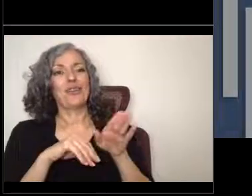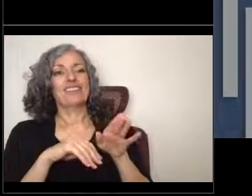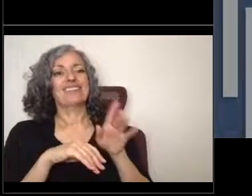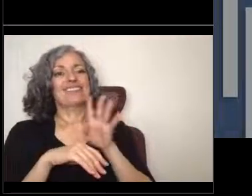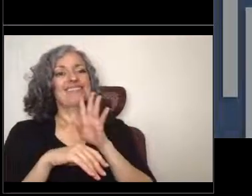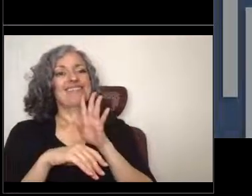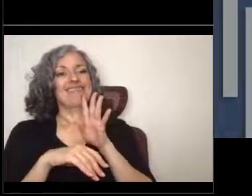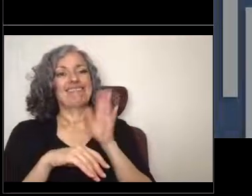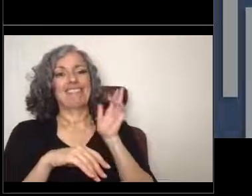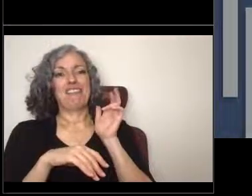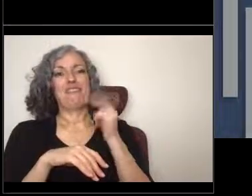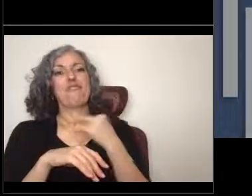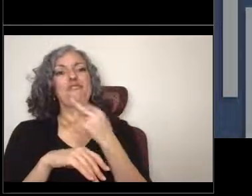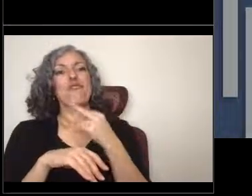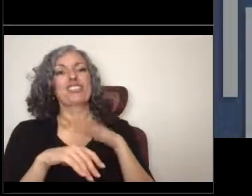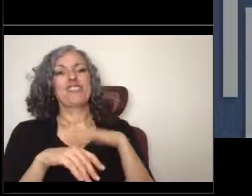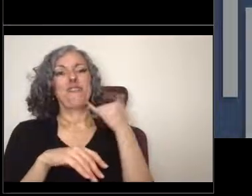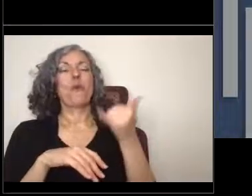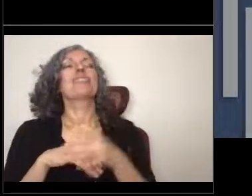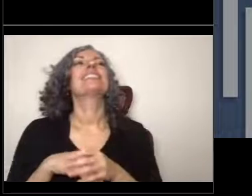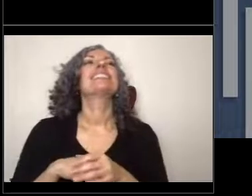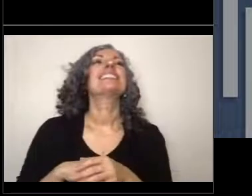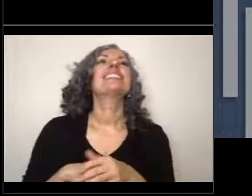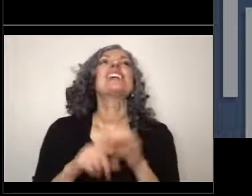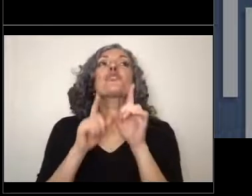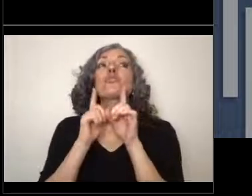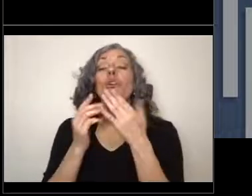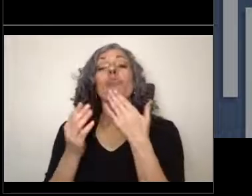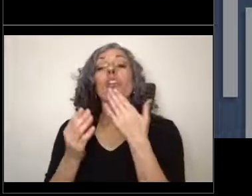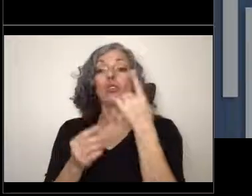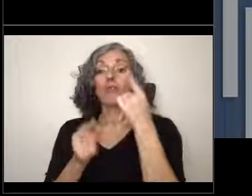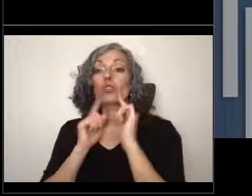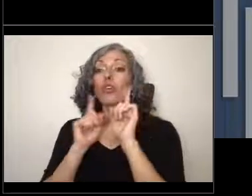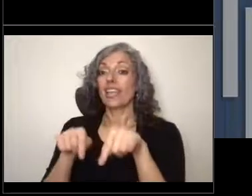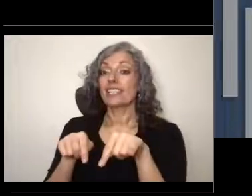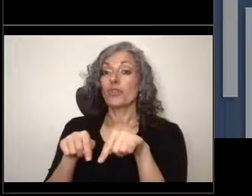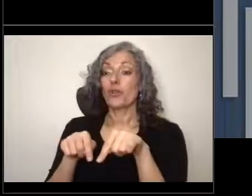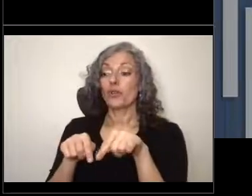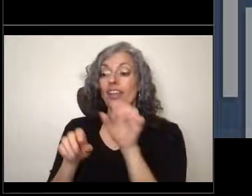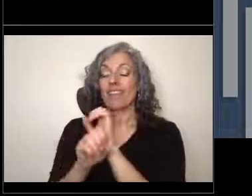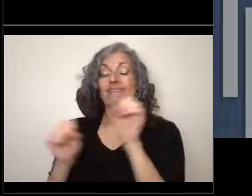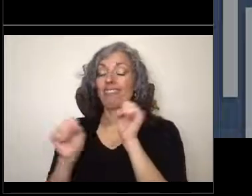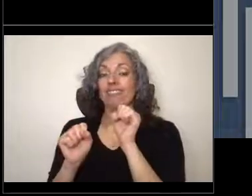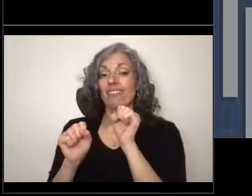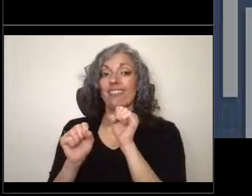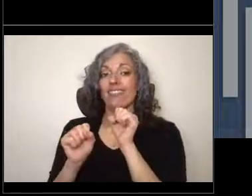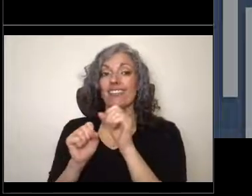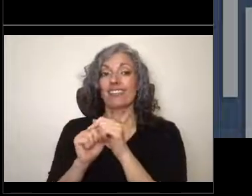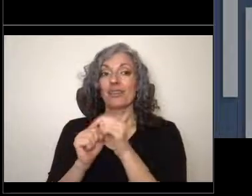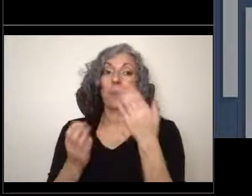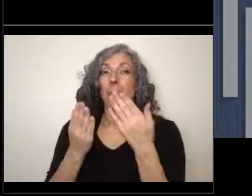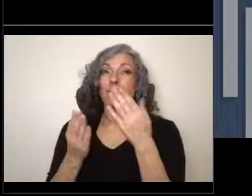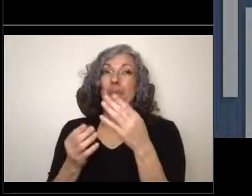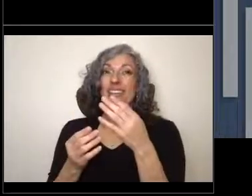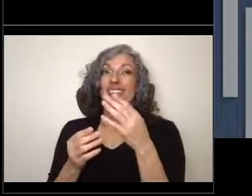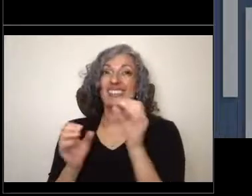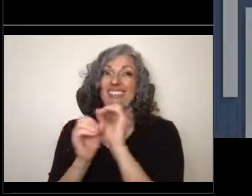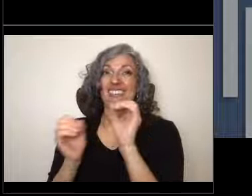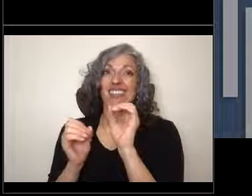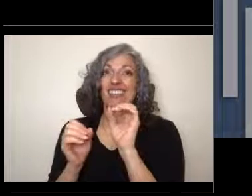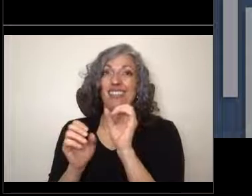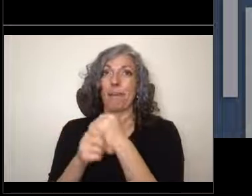Thank you for that response. And I'm sure you're aware that nothing makes, well, perhaps nothing makes Mitch angrier